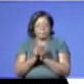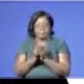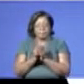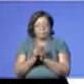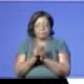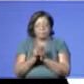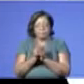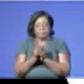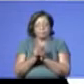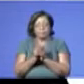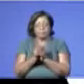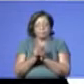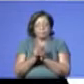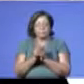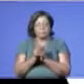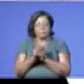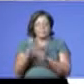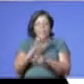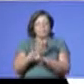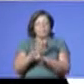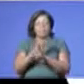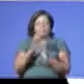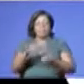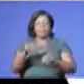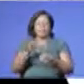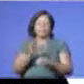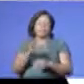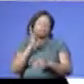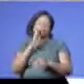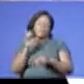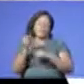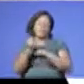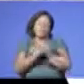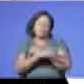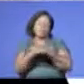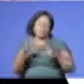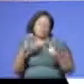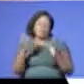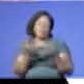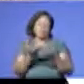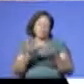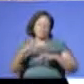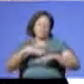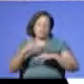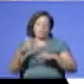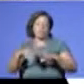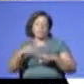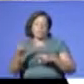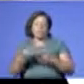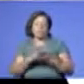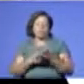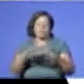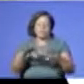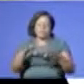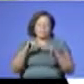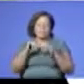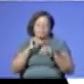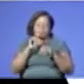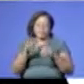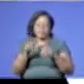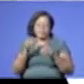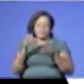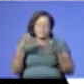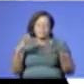demonstration. Employees at the Water and Sewage Corporation are calling out what they claim is a pattern of intimidation